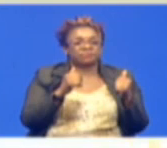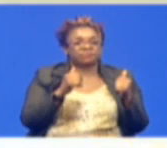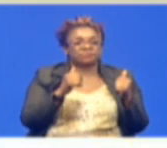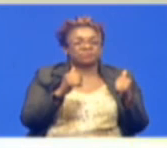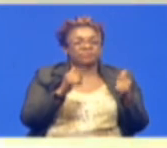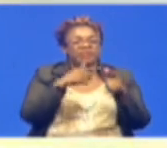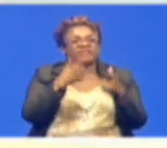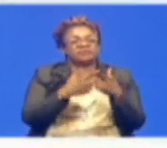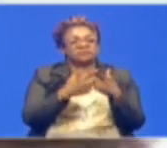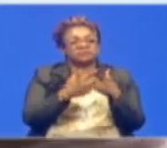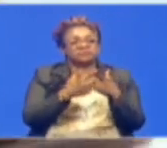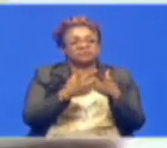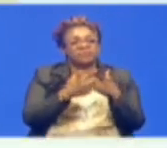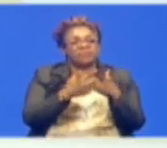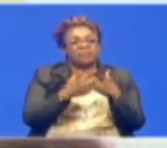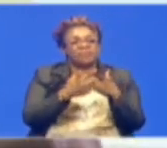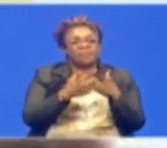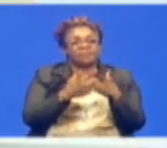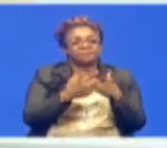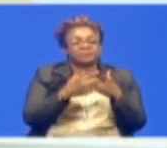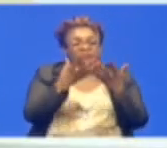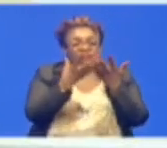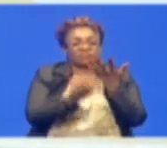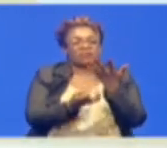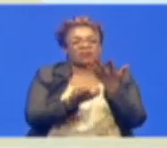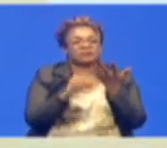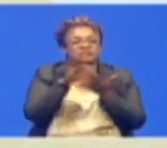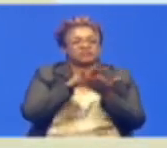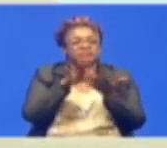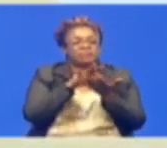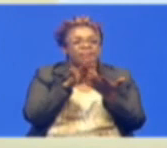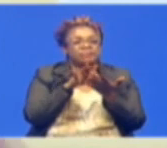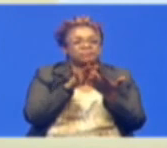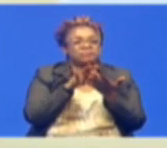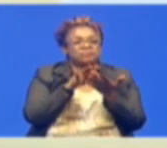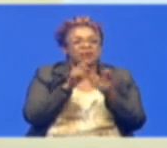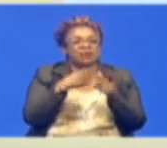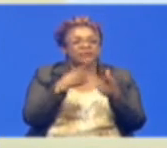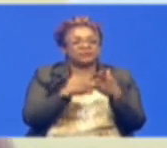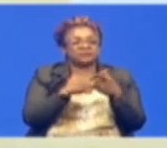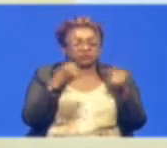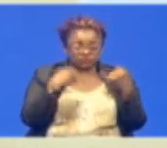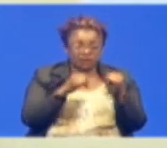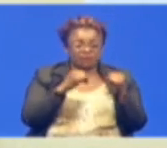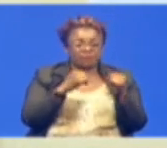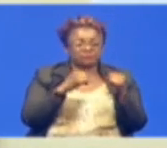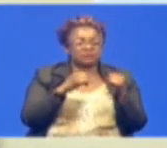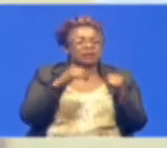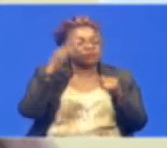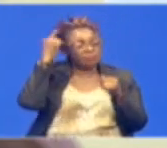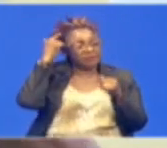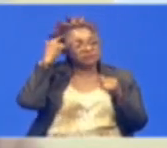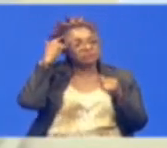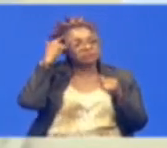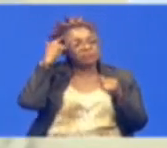And then suck the tea and atomize it at the back of your mouth.